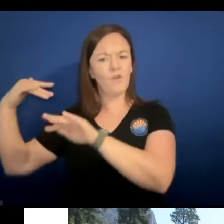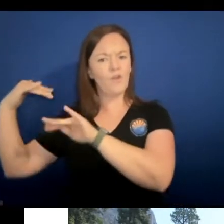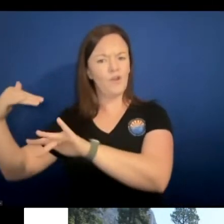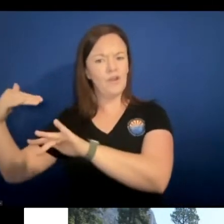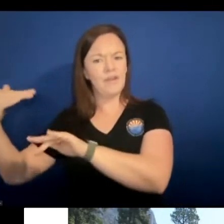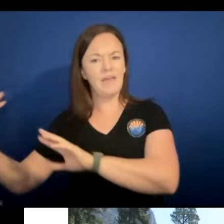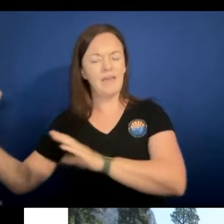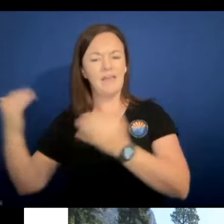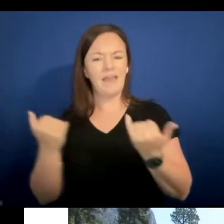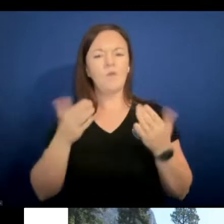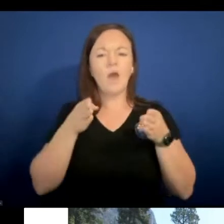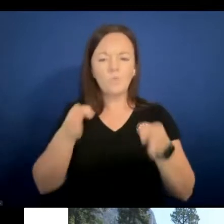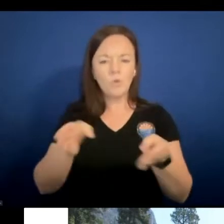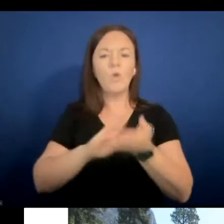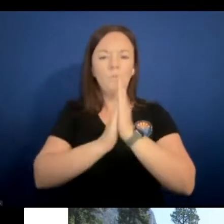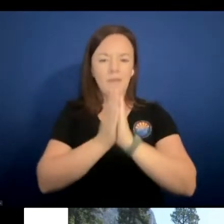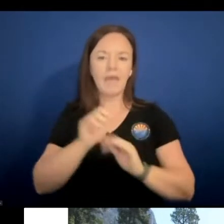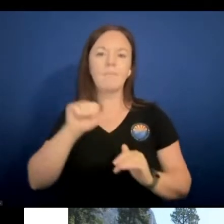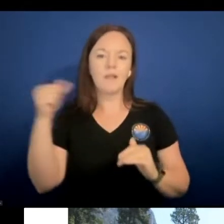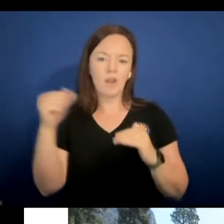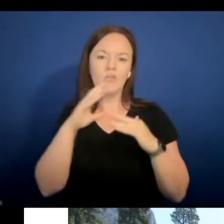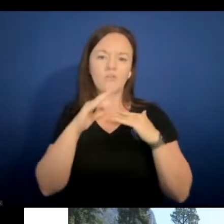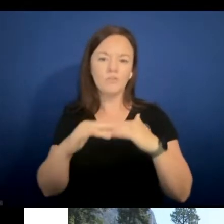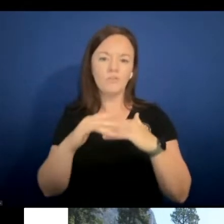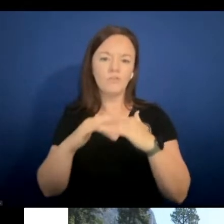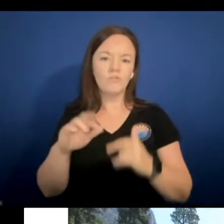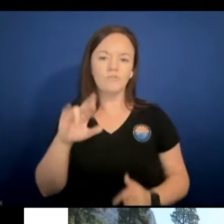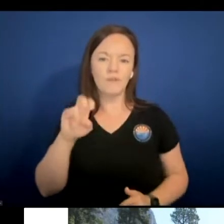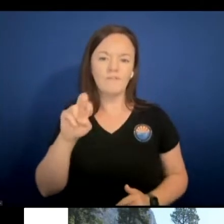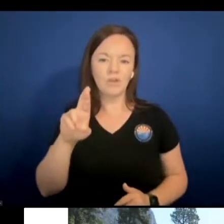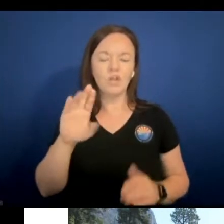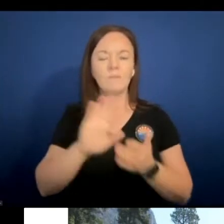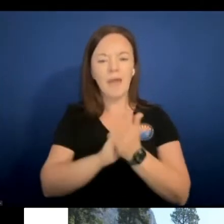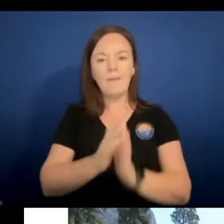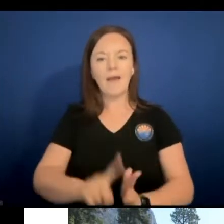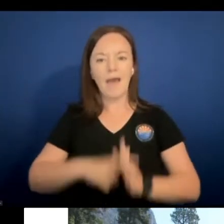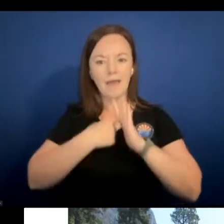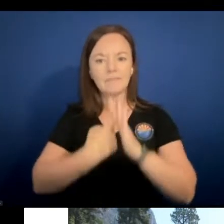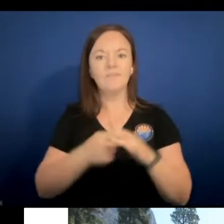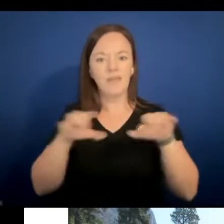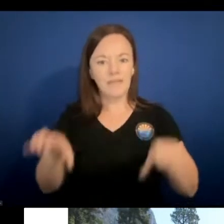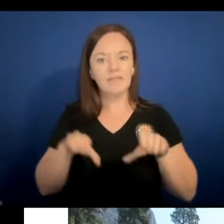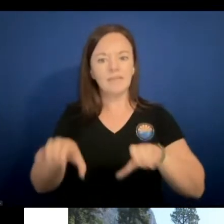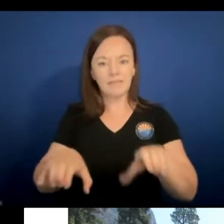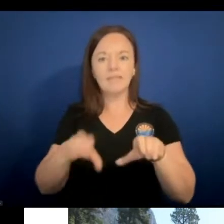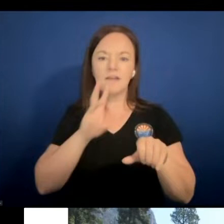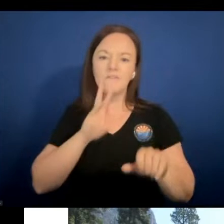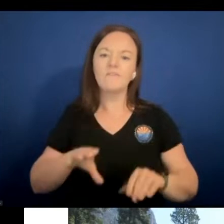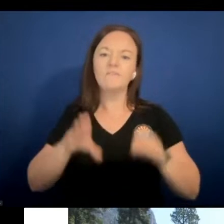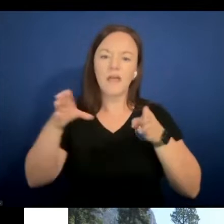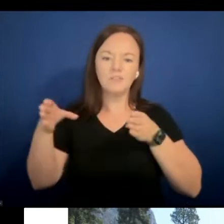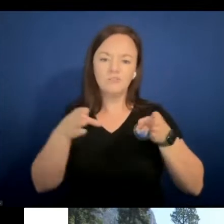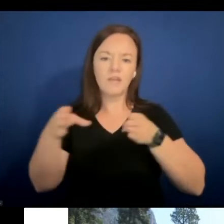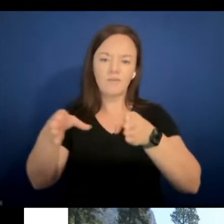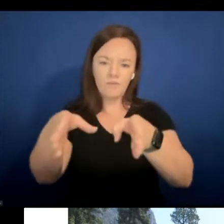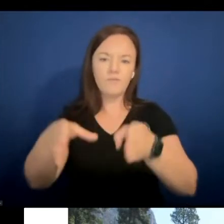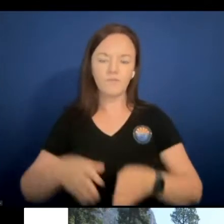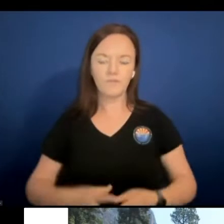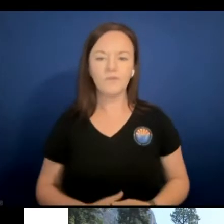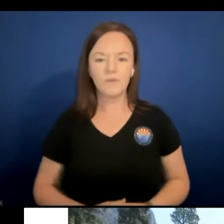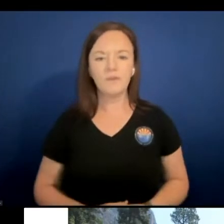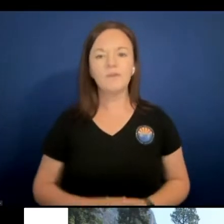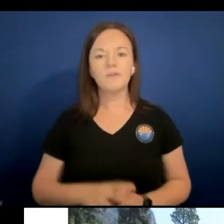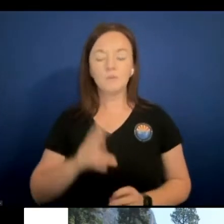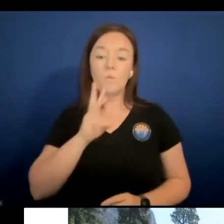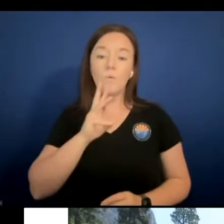how this road also became, again, activated in terms of a flood channel or flow line of the